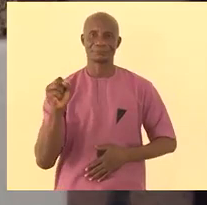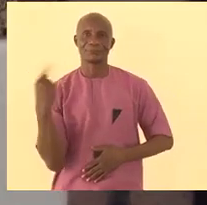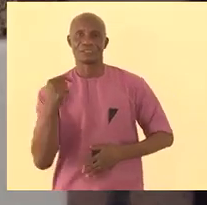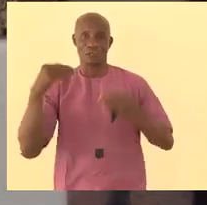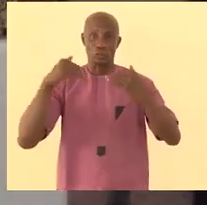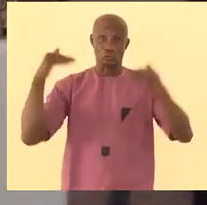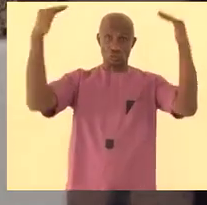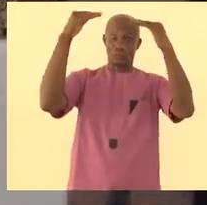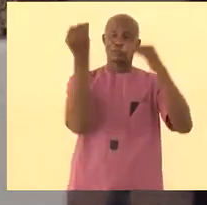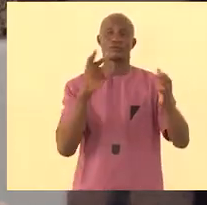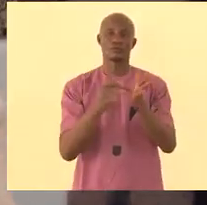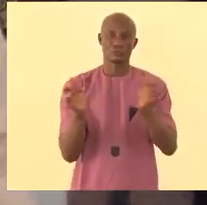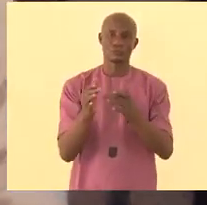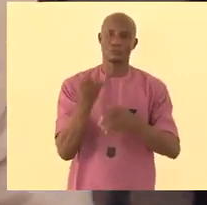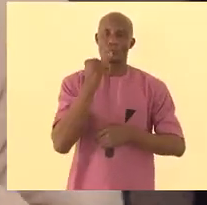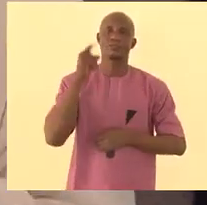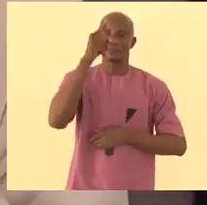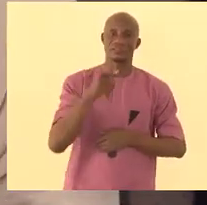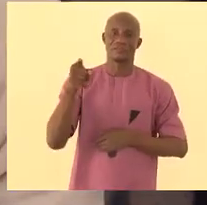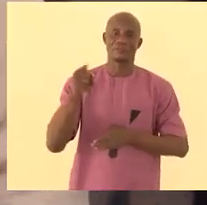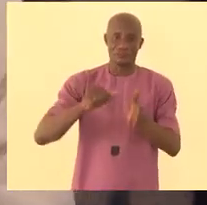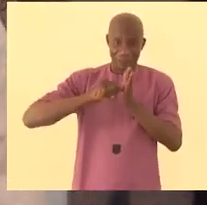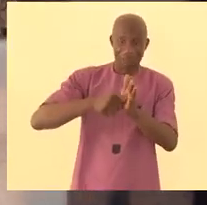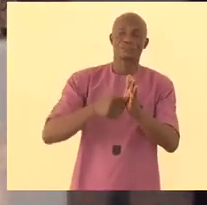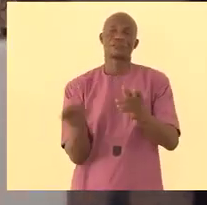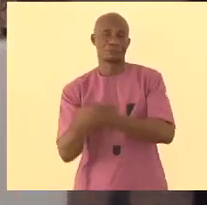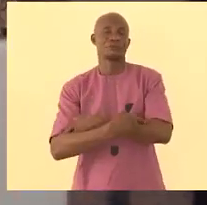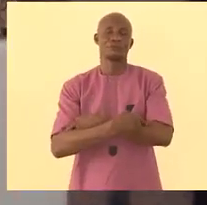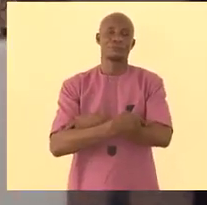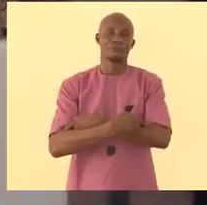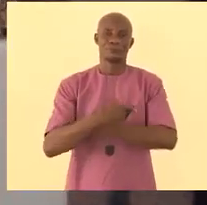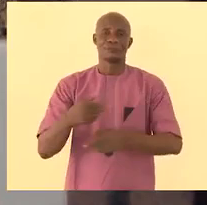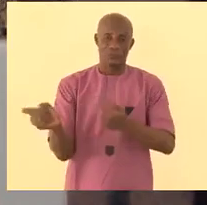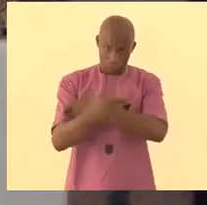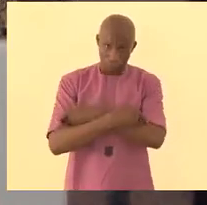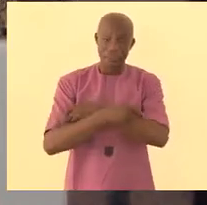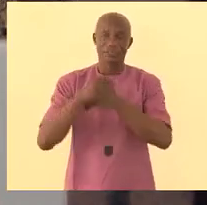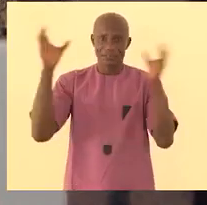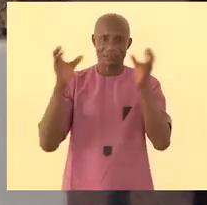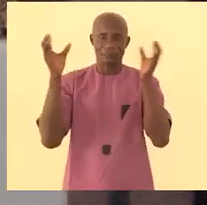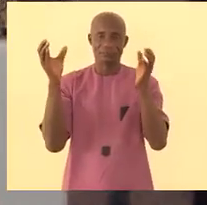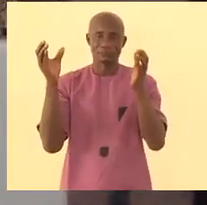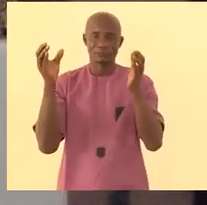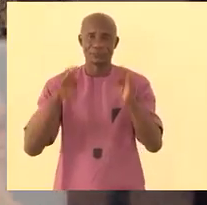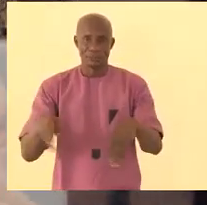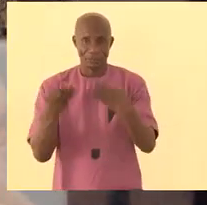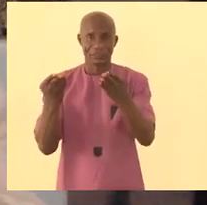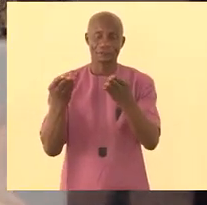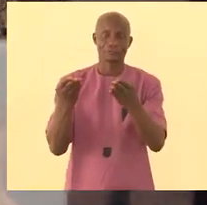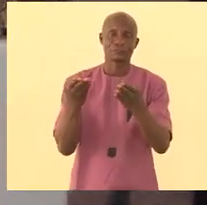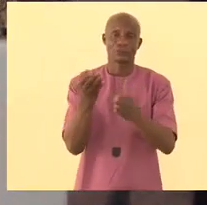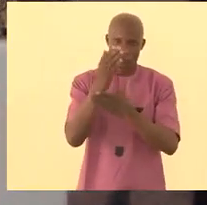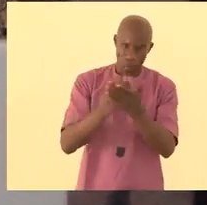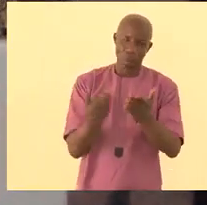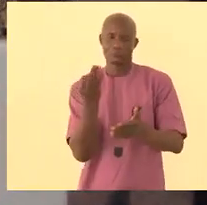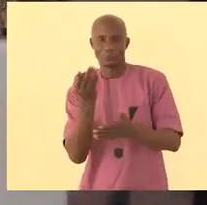The supremacy of Jesus is therefore the emphasis of today. And today's feast highlights certain aspects of